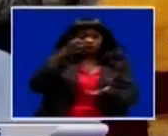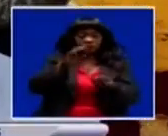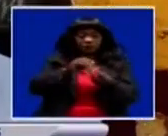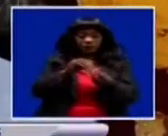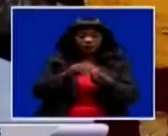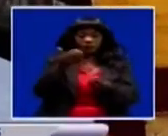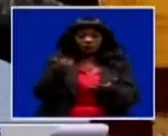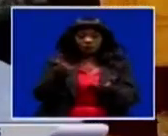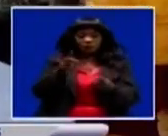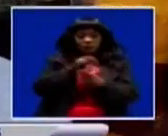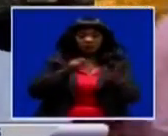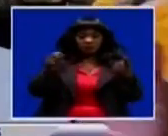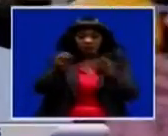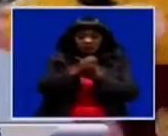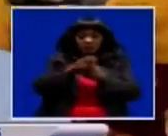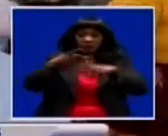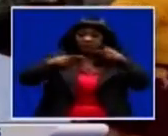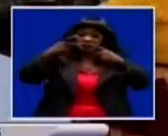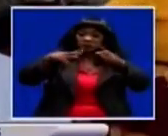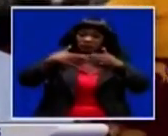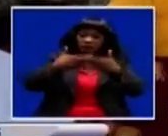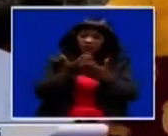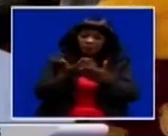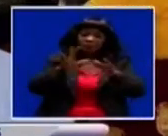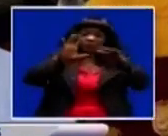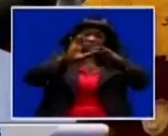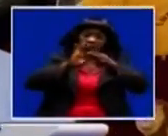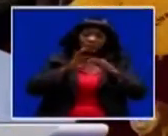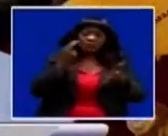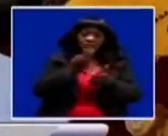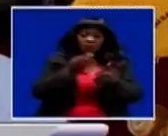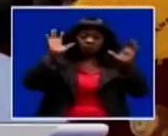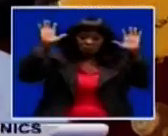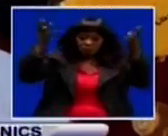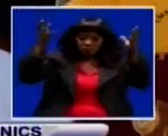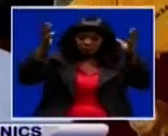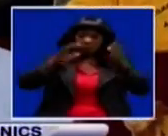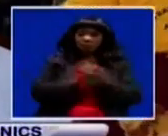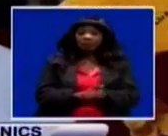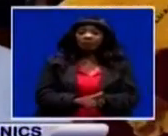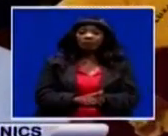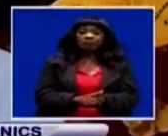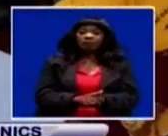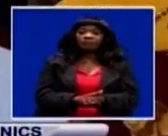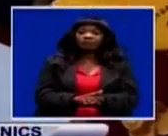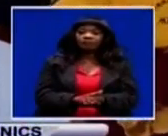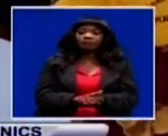our traditional soldiers that accompany us to the ceremony and the guards of Inkosi